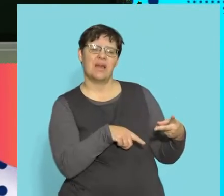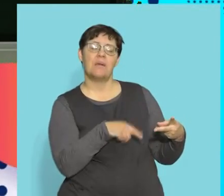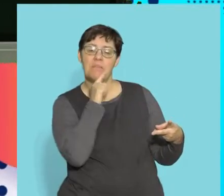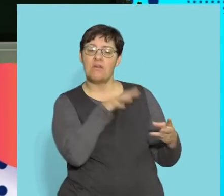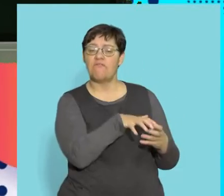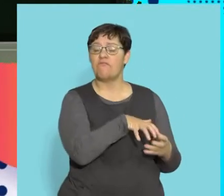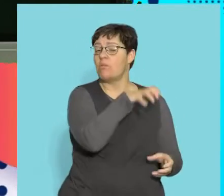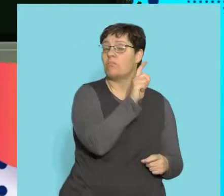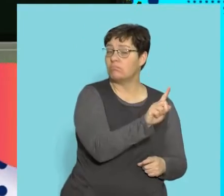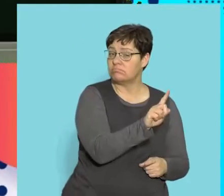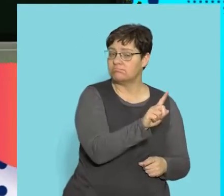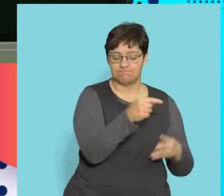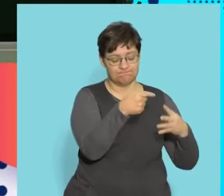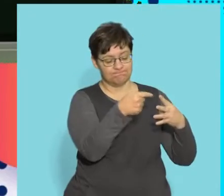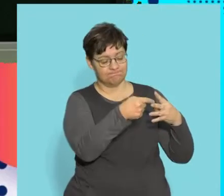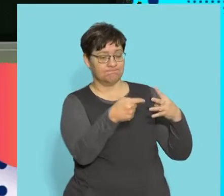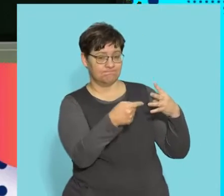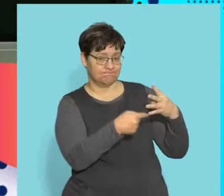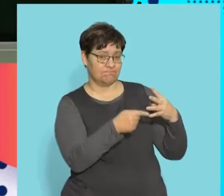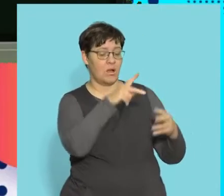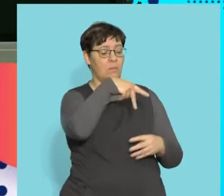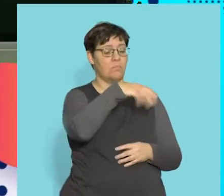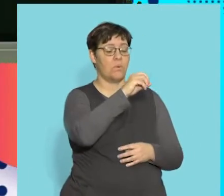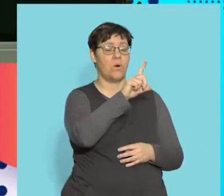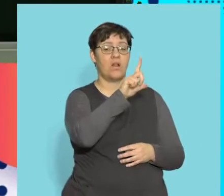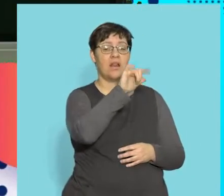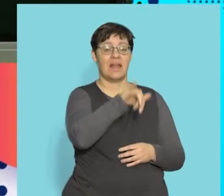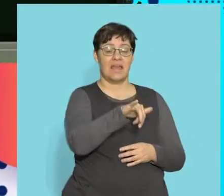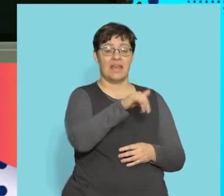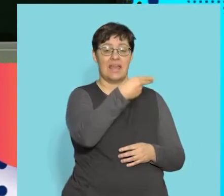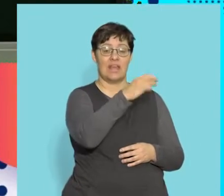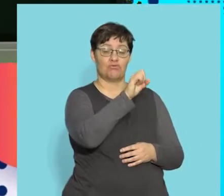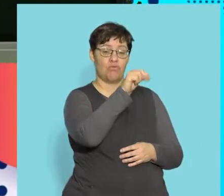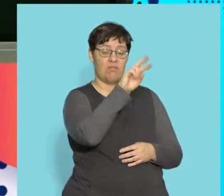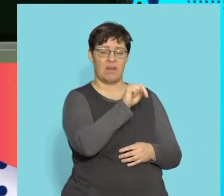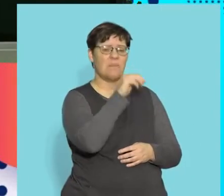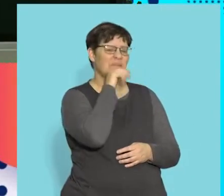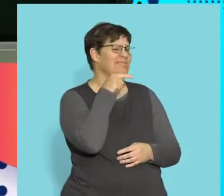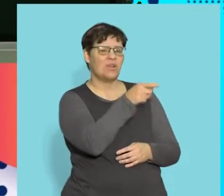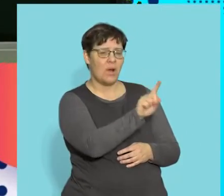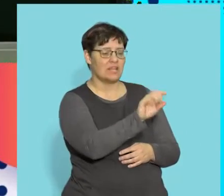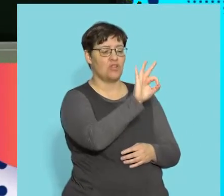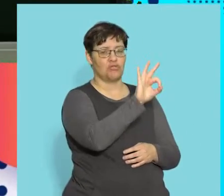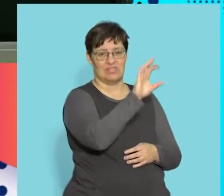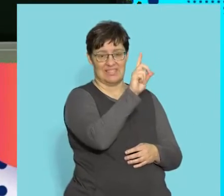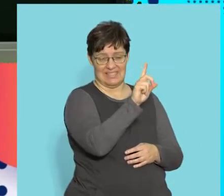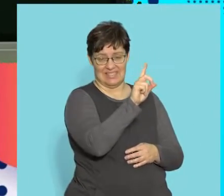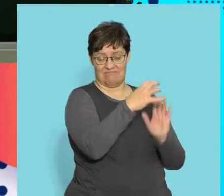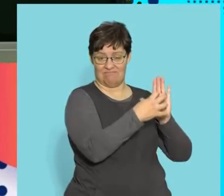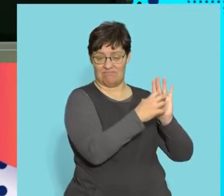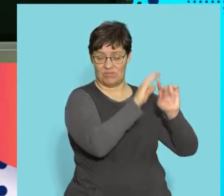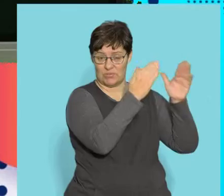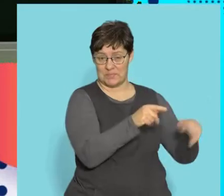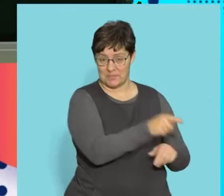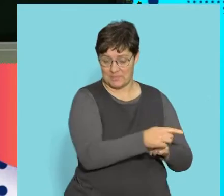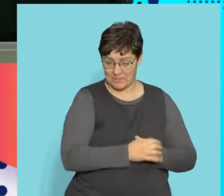volume of certain polyhedrons, and a reminder that a polyhedron is a three-dimensional figure.